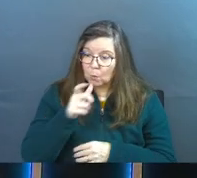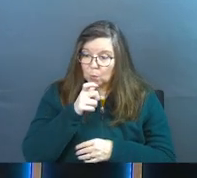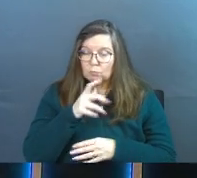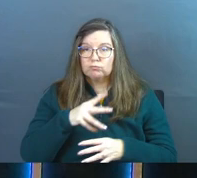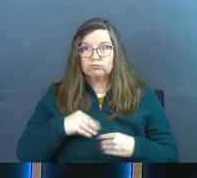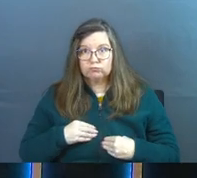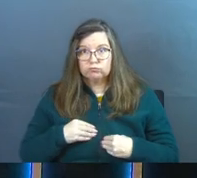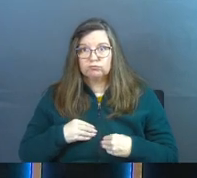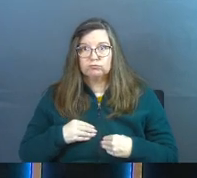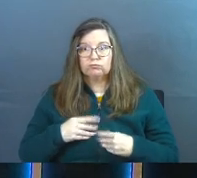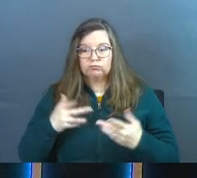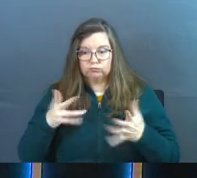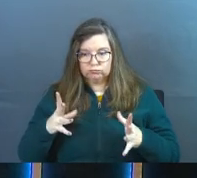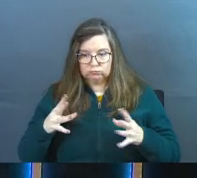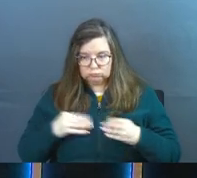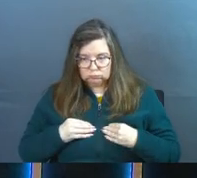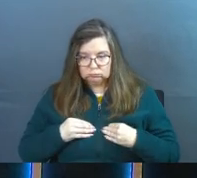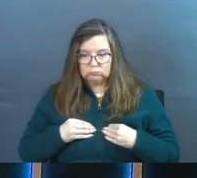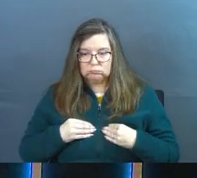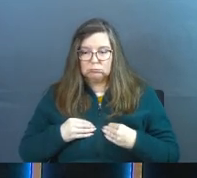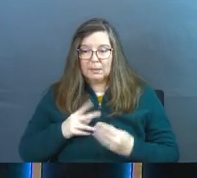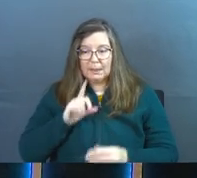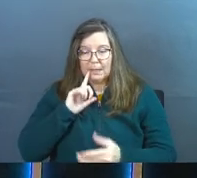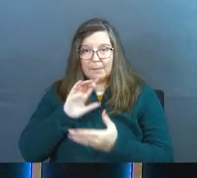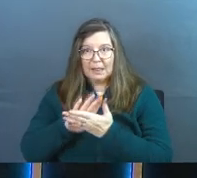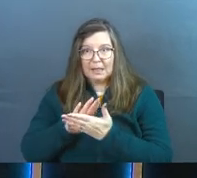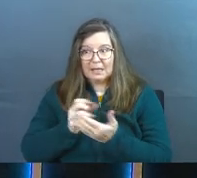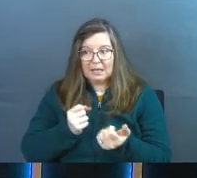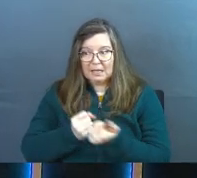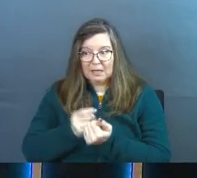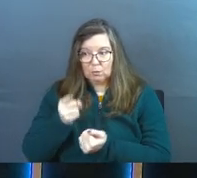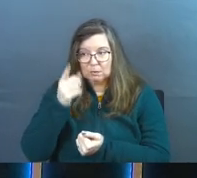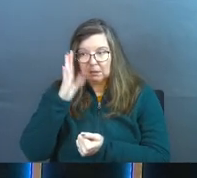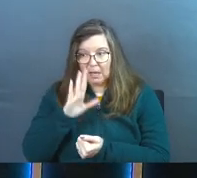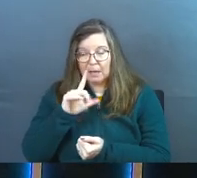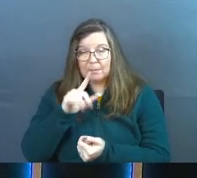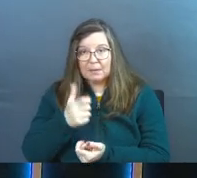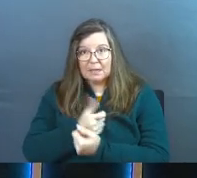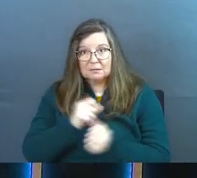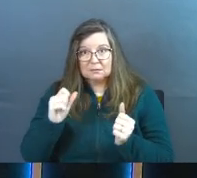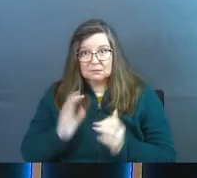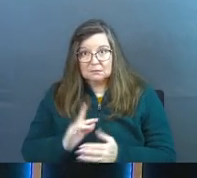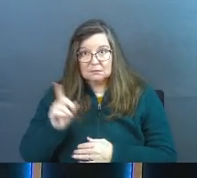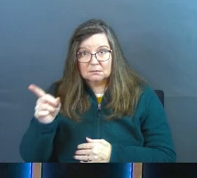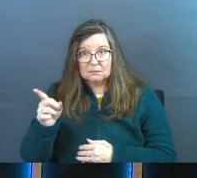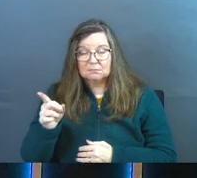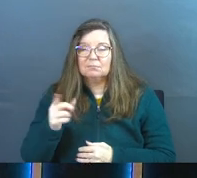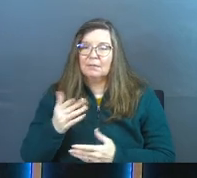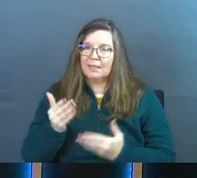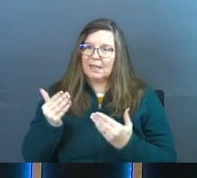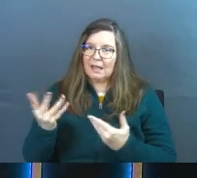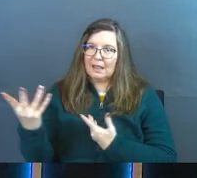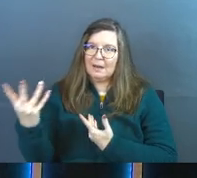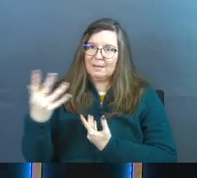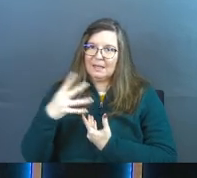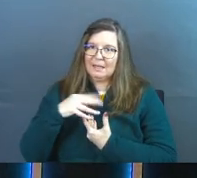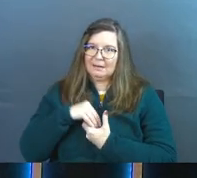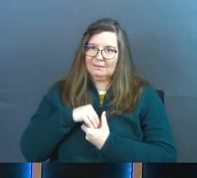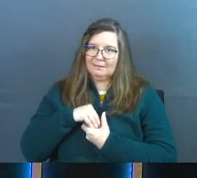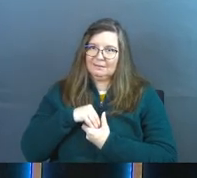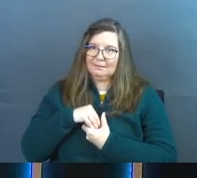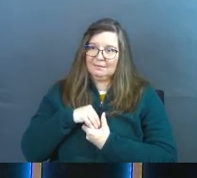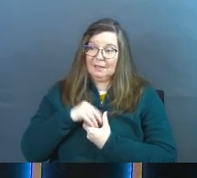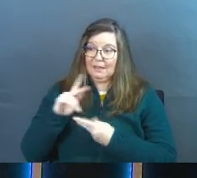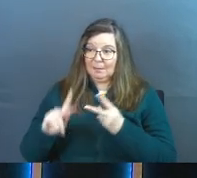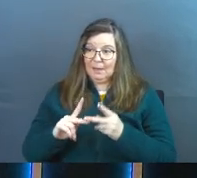received him, to those who accepted him, to those that believed he was God, believed he was the Messiah, they let him in.